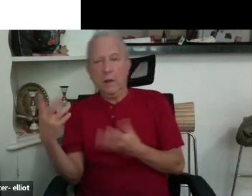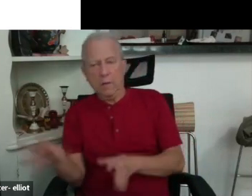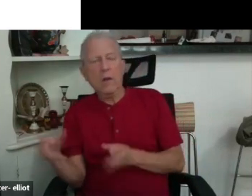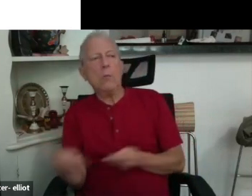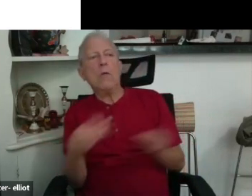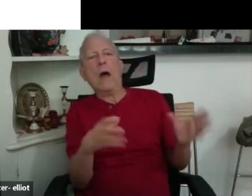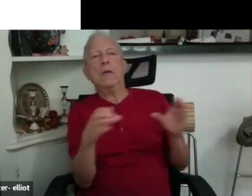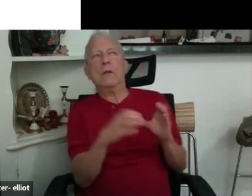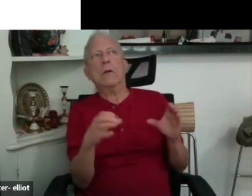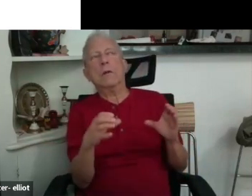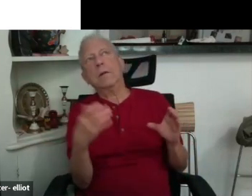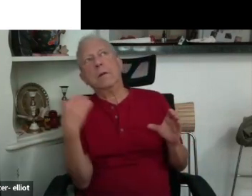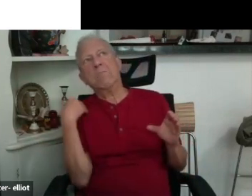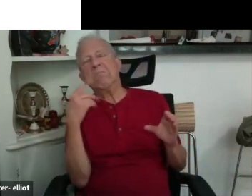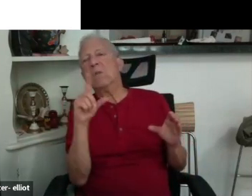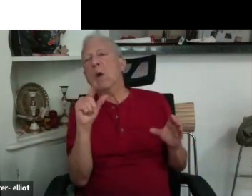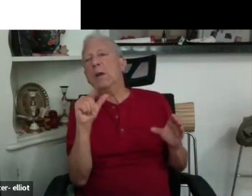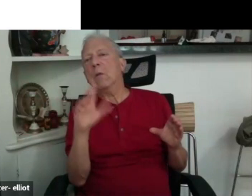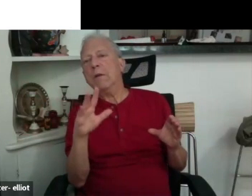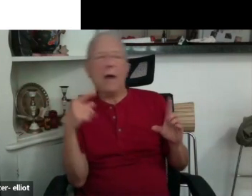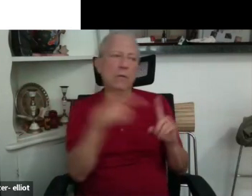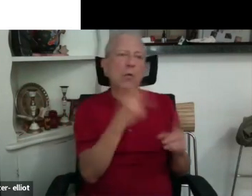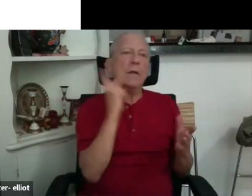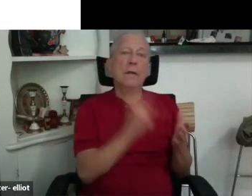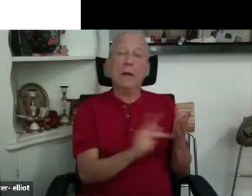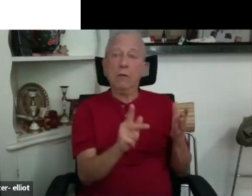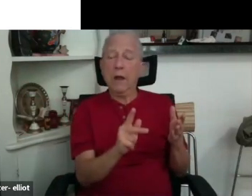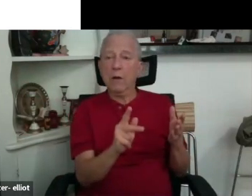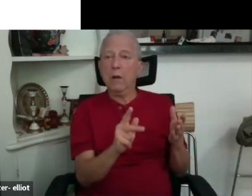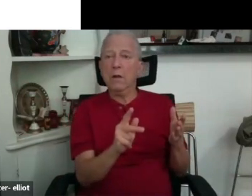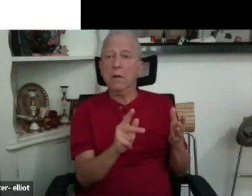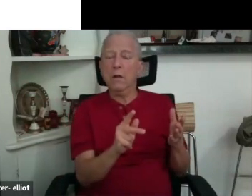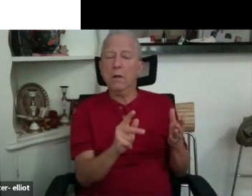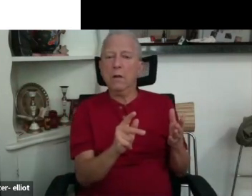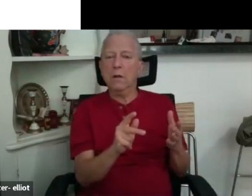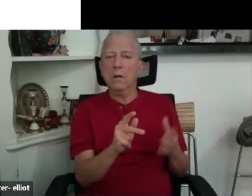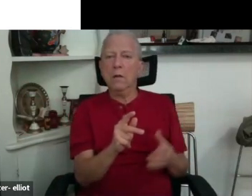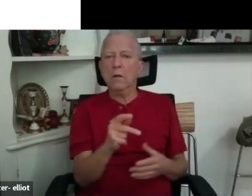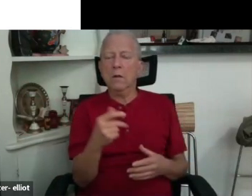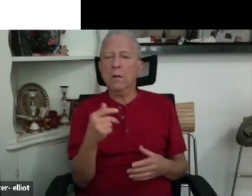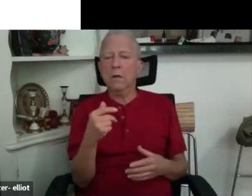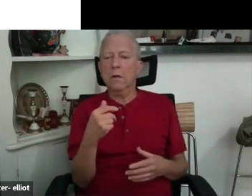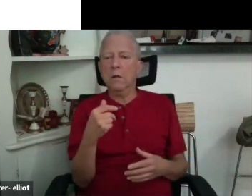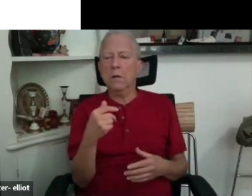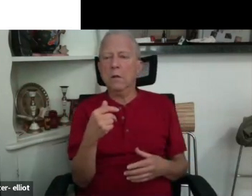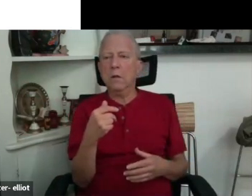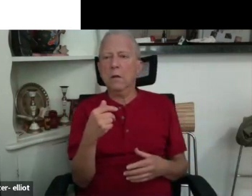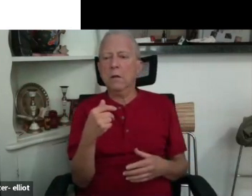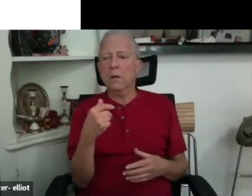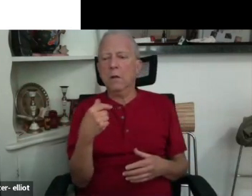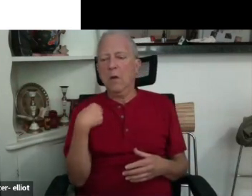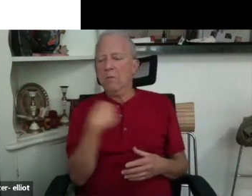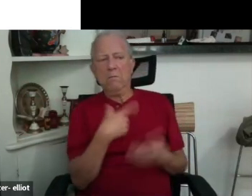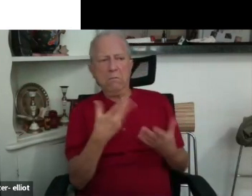certification in 2025 to the secretary saying, we just withdrew all of the resources